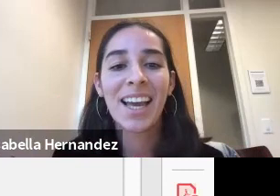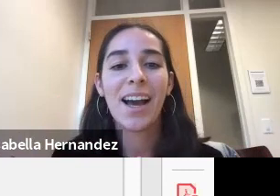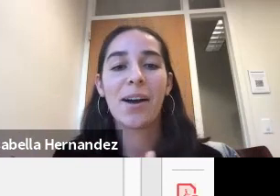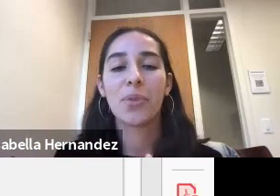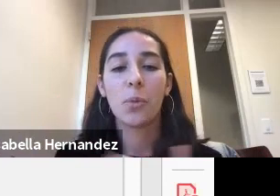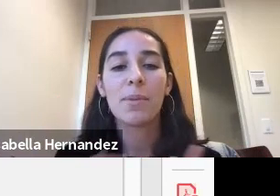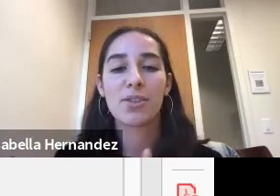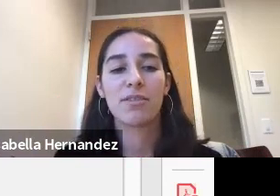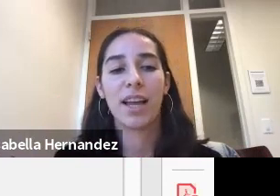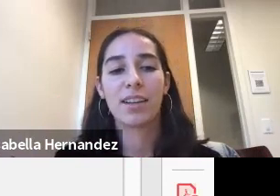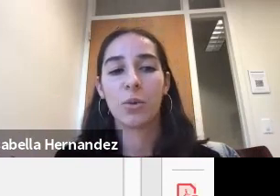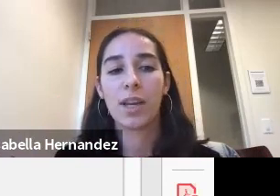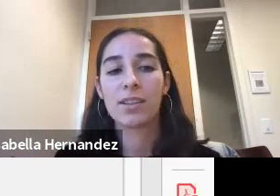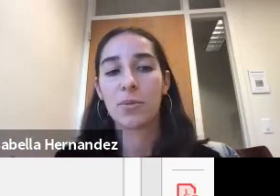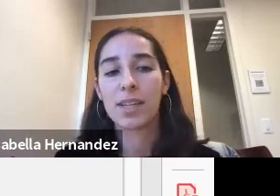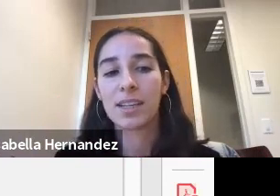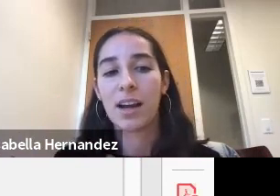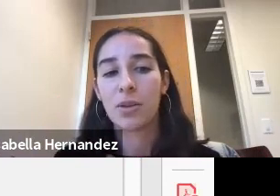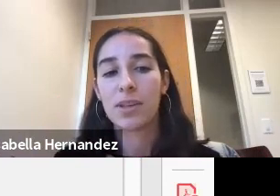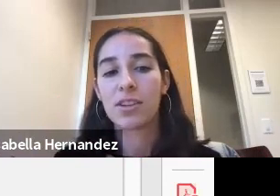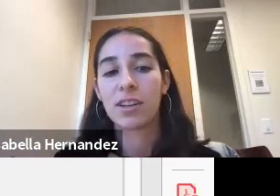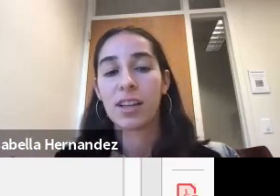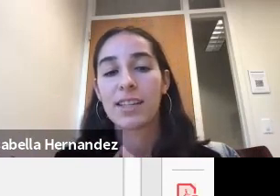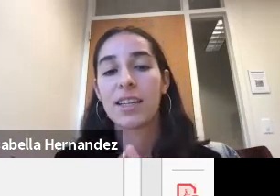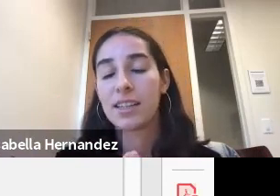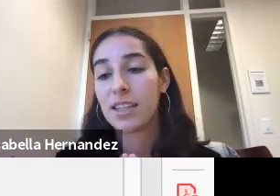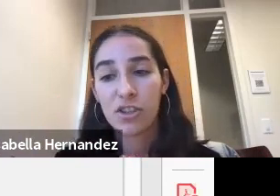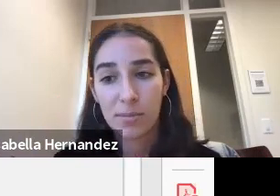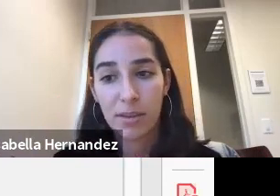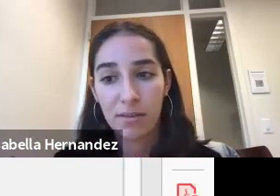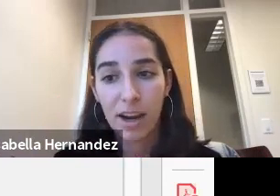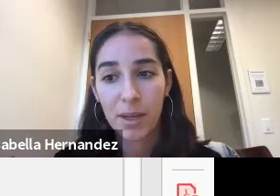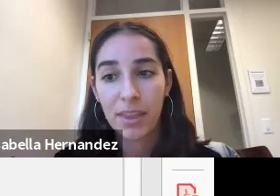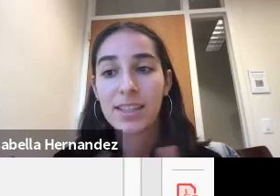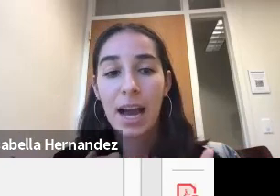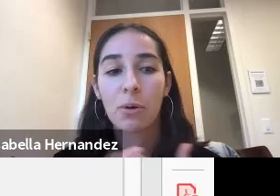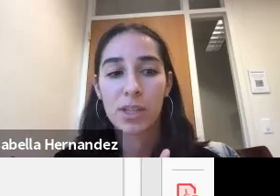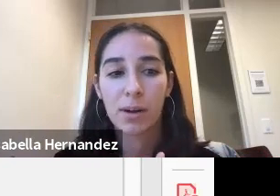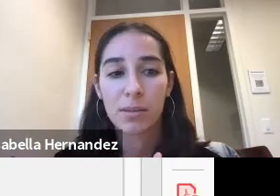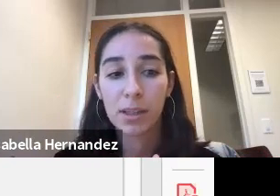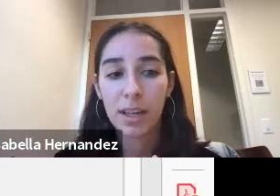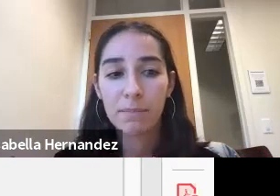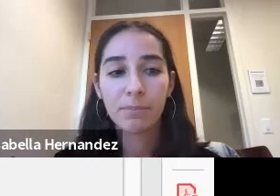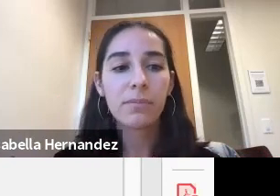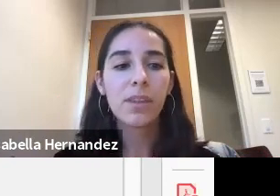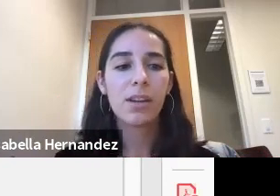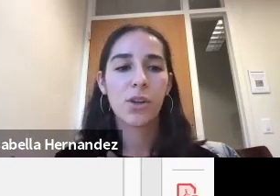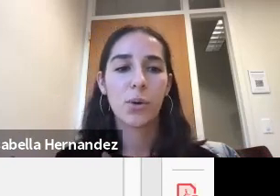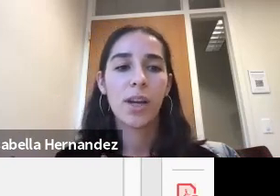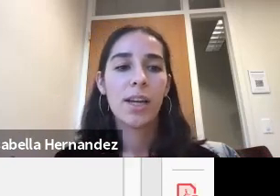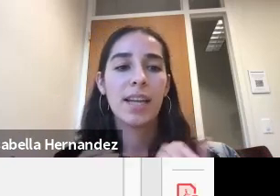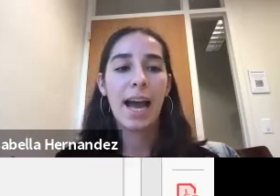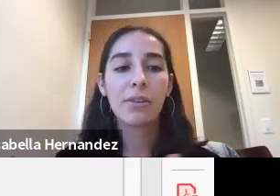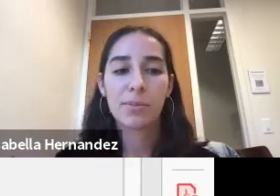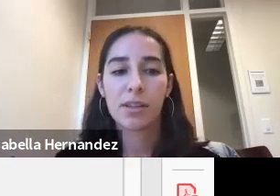mean. We must reflect on the ways humans and non-humans are neglected in decisions about the environment. That's our responsibility.